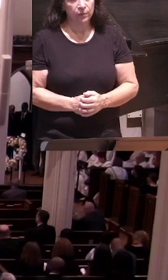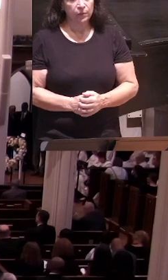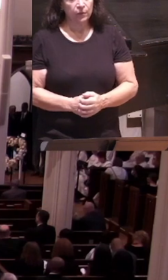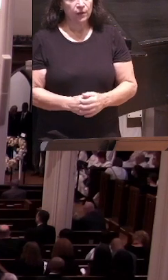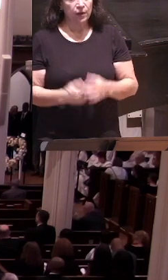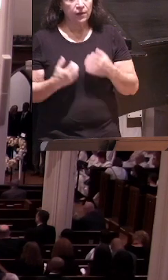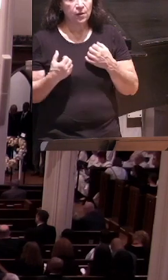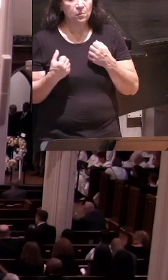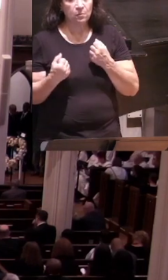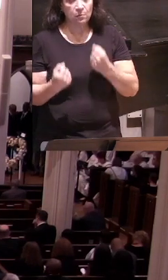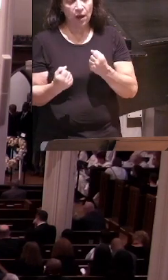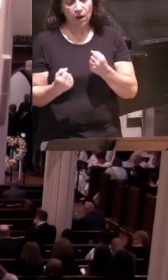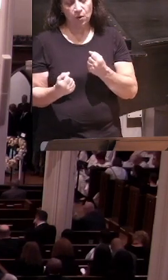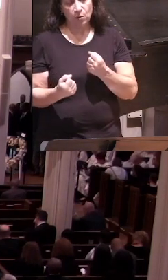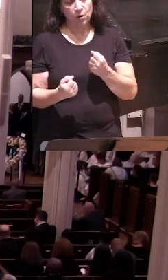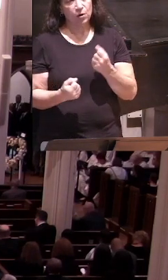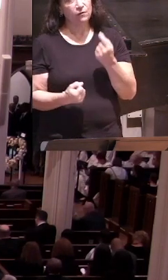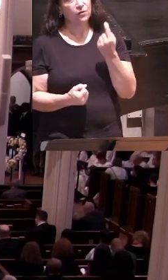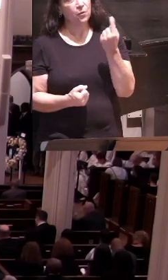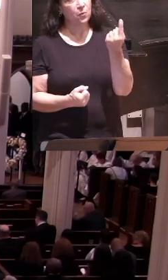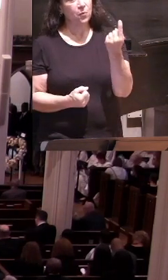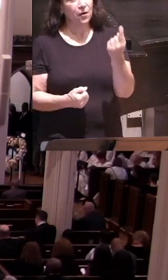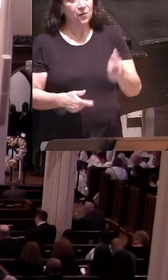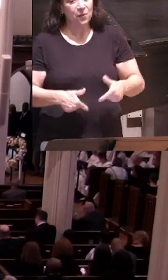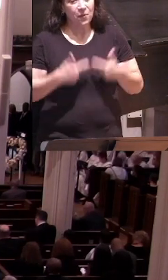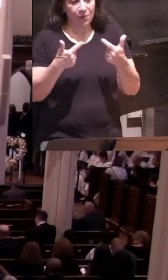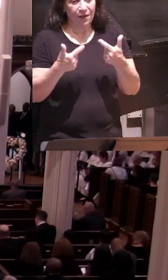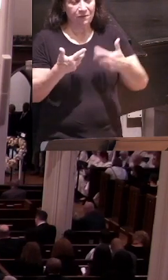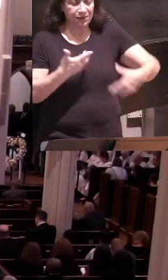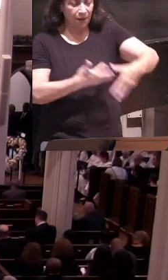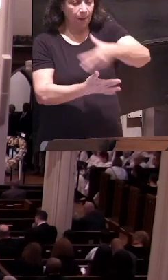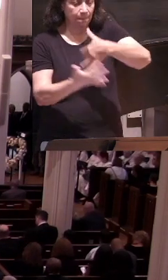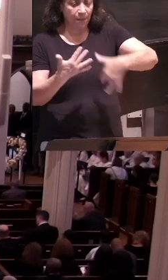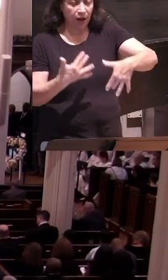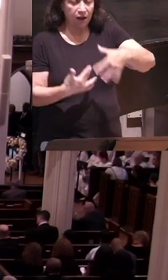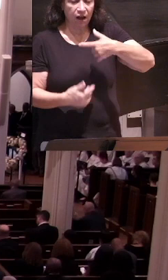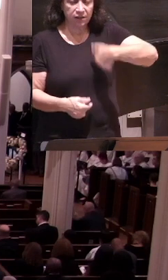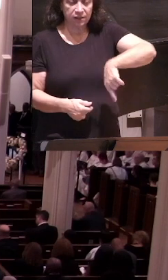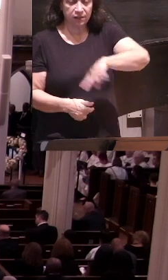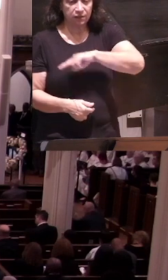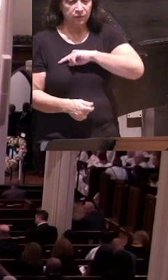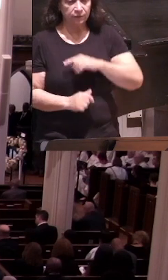the power of the one who lives among us,